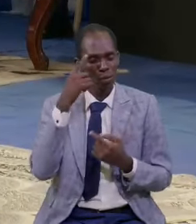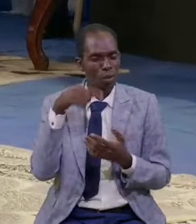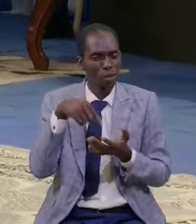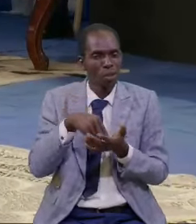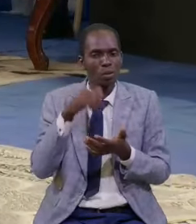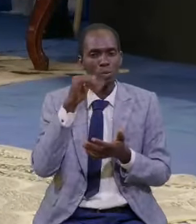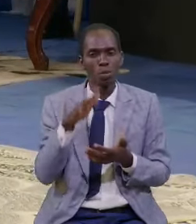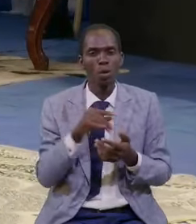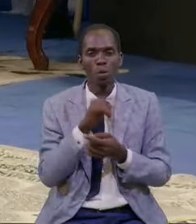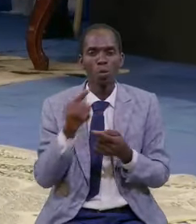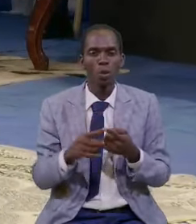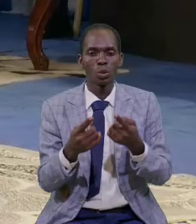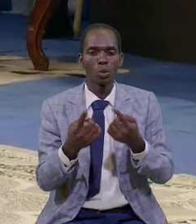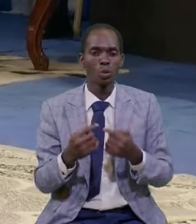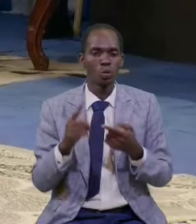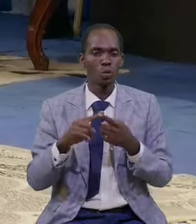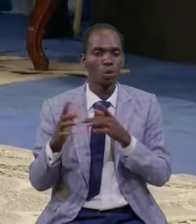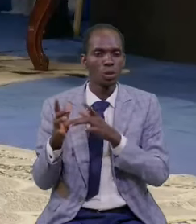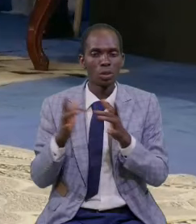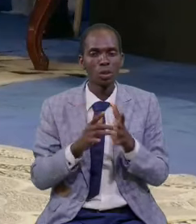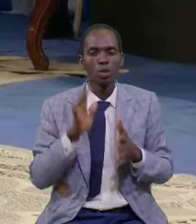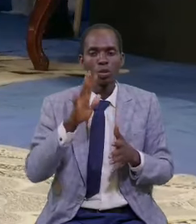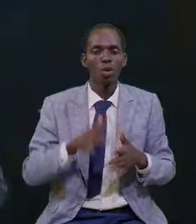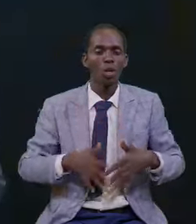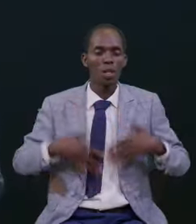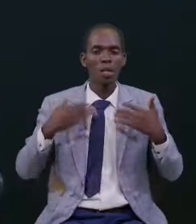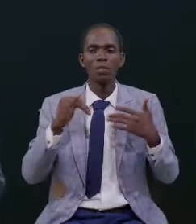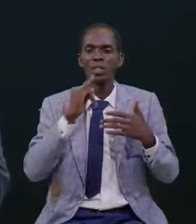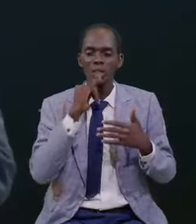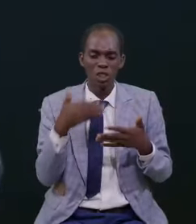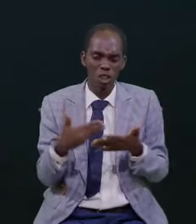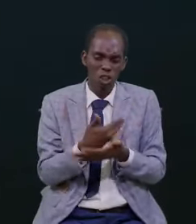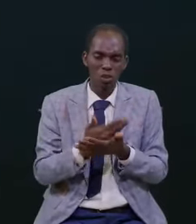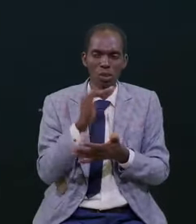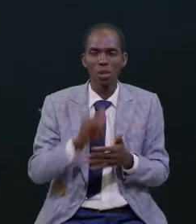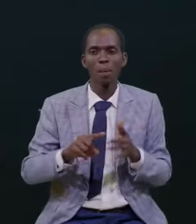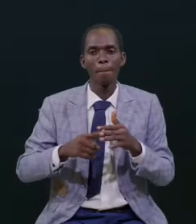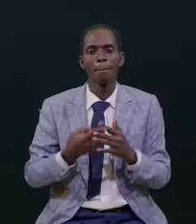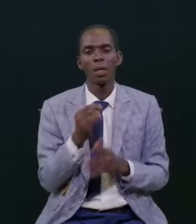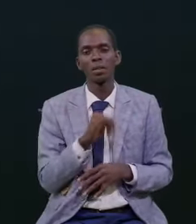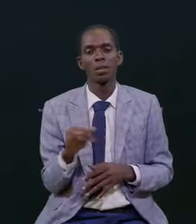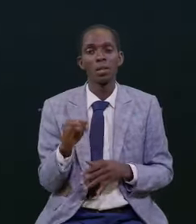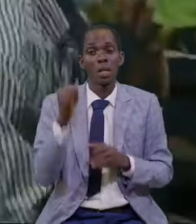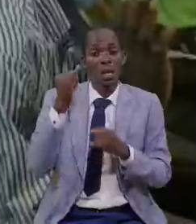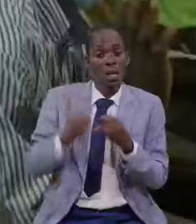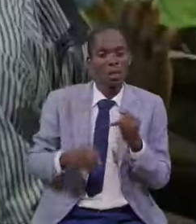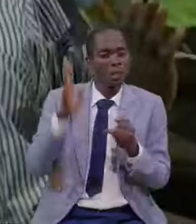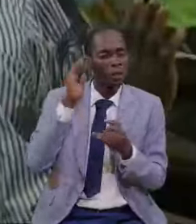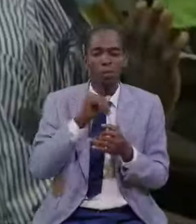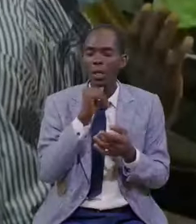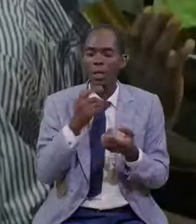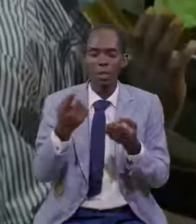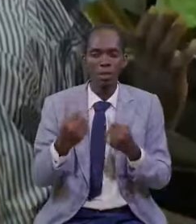Jesus, your life is just beginning. End will not come for you. But I